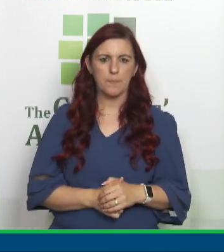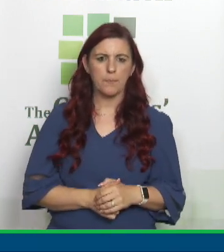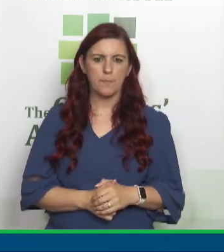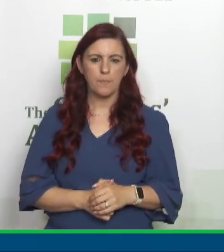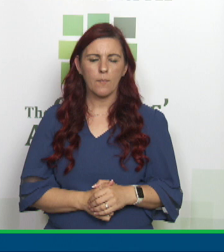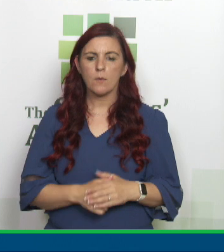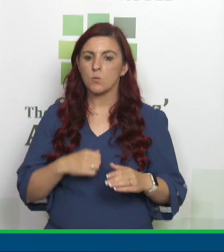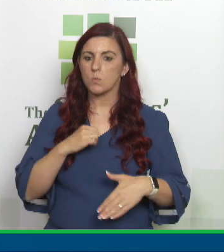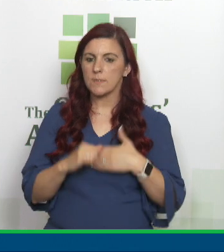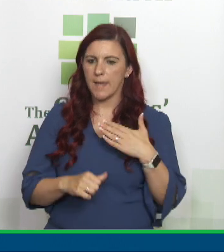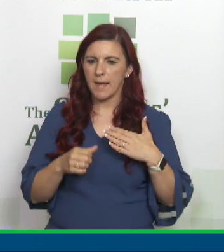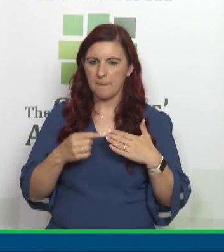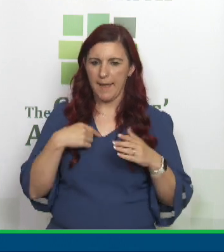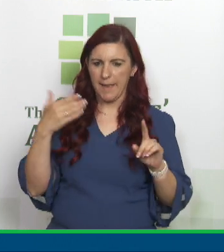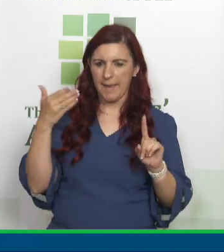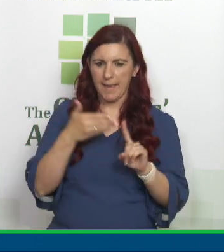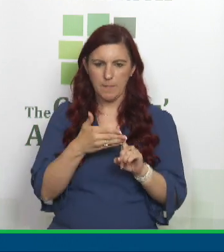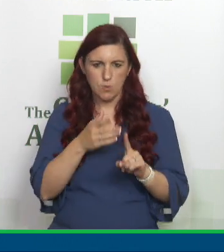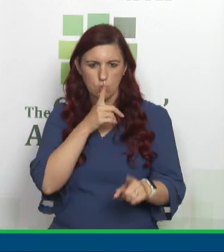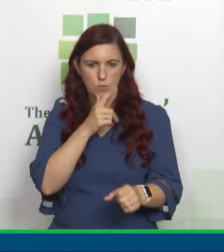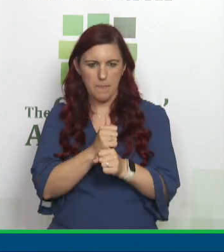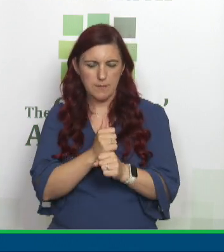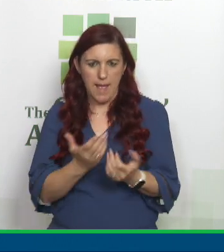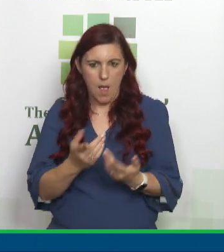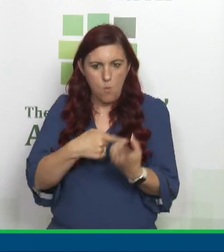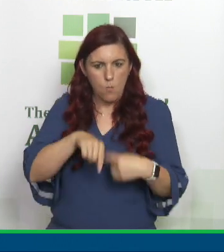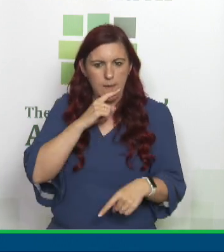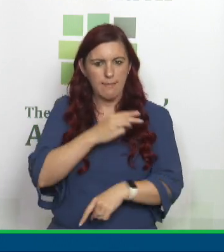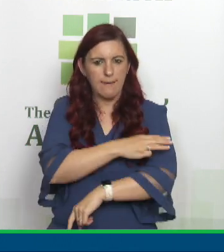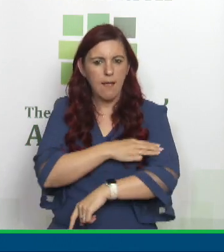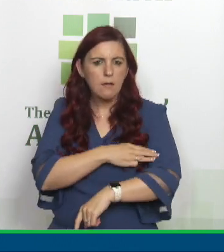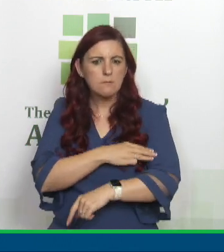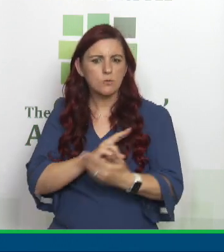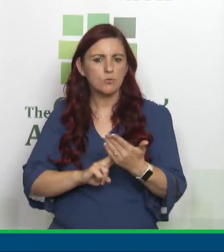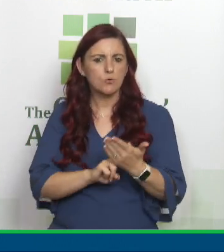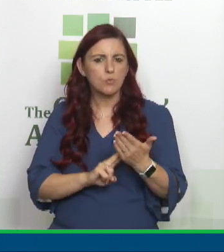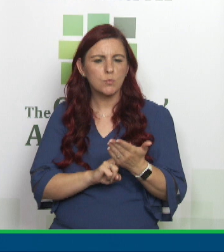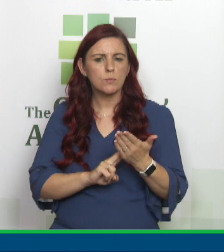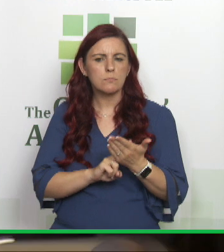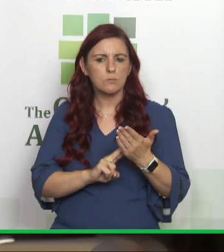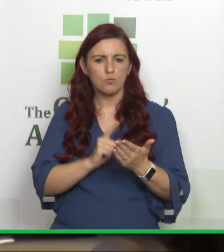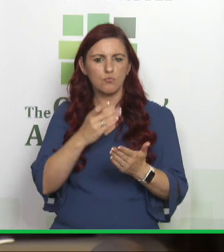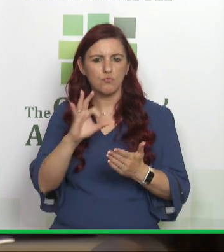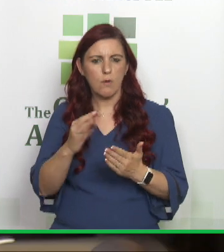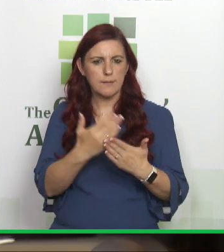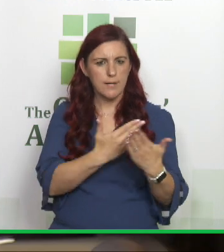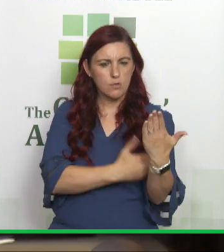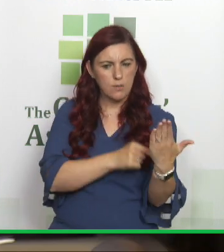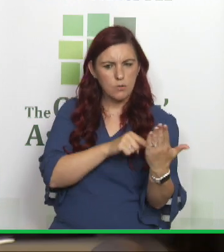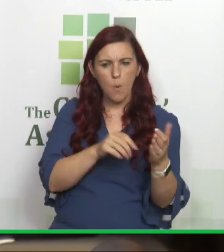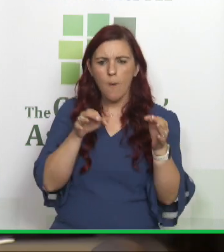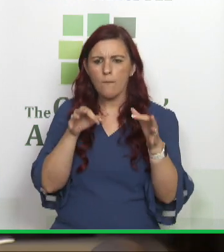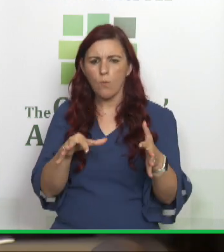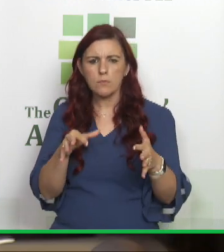This afternoon, my aim is to outline to you how Garda Síochána utilise the drugs legislation. Naturally, for your